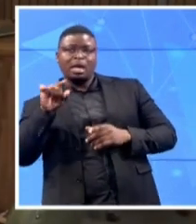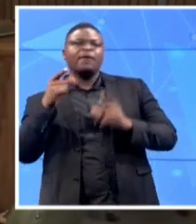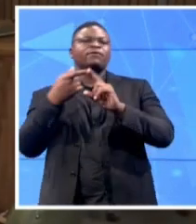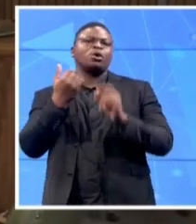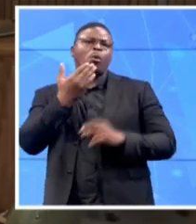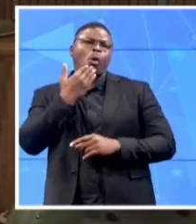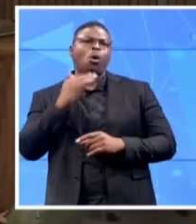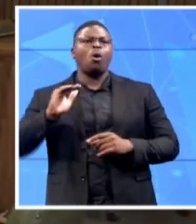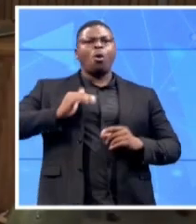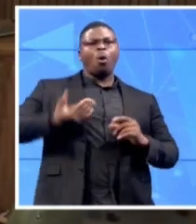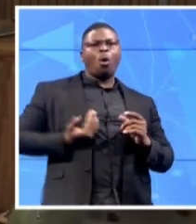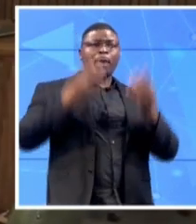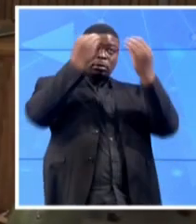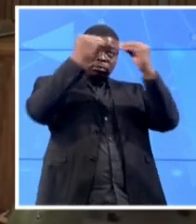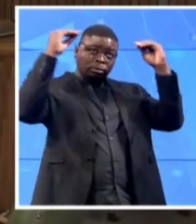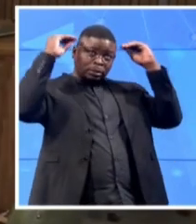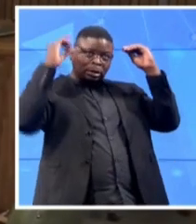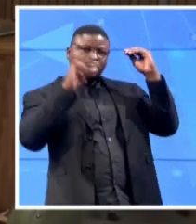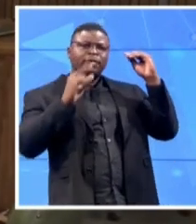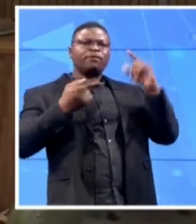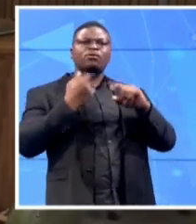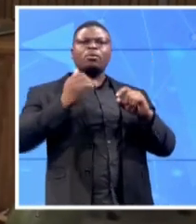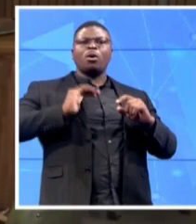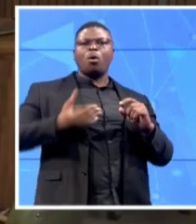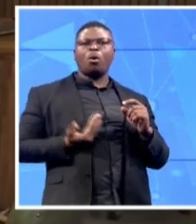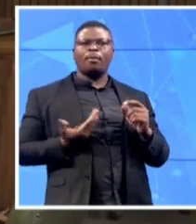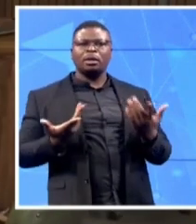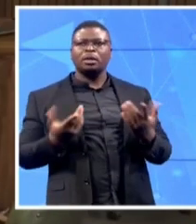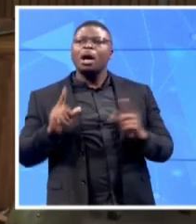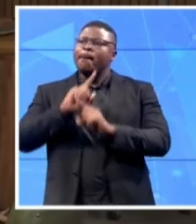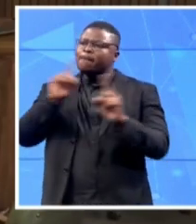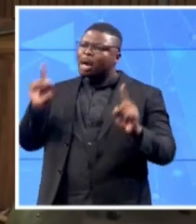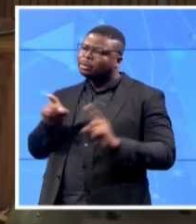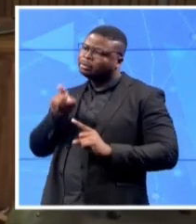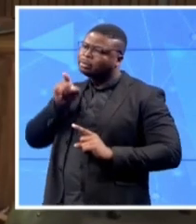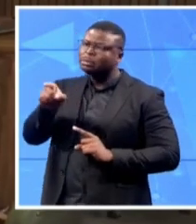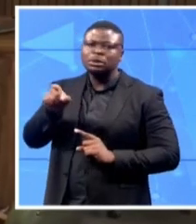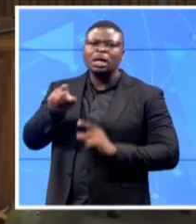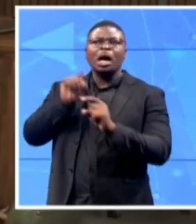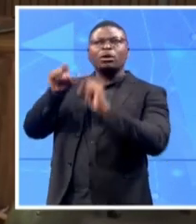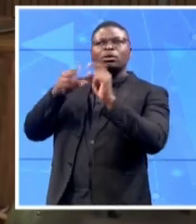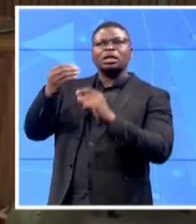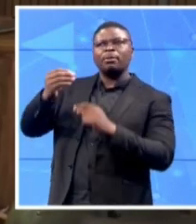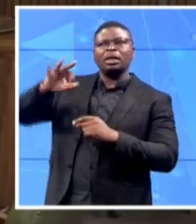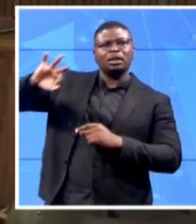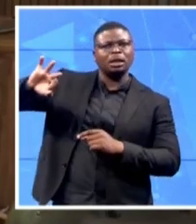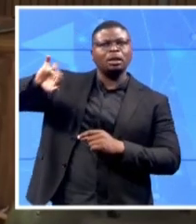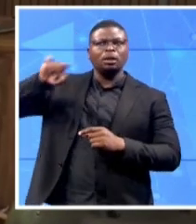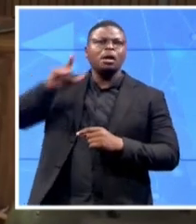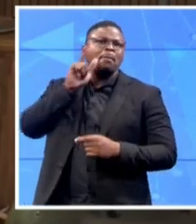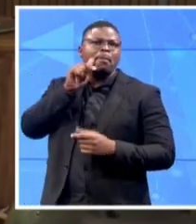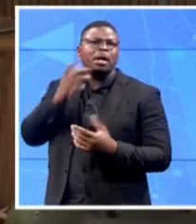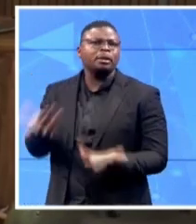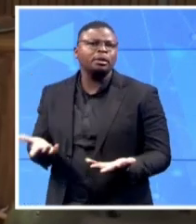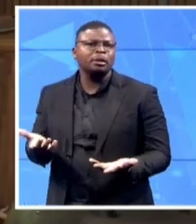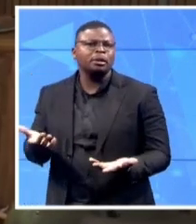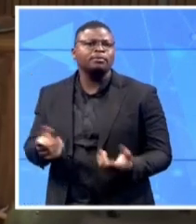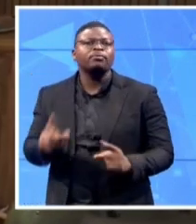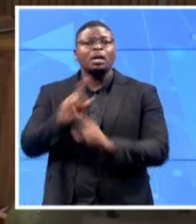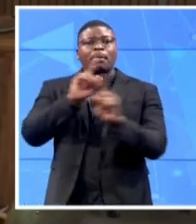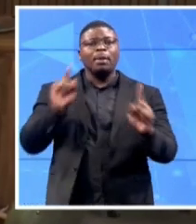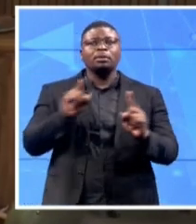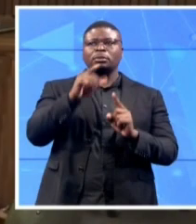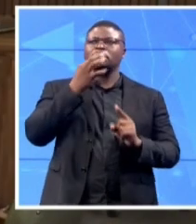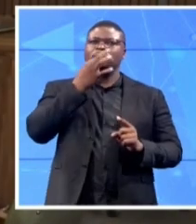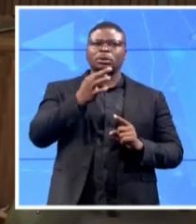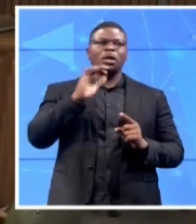accused number 3 is a male, so that shows that it may not have been his hat that was left behind at the scene. Also alleging that the walking stick may have had